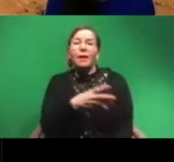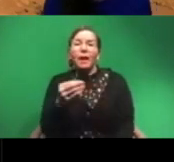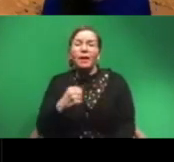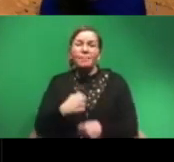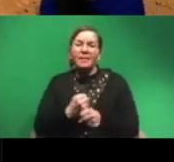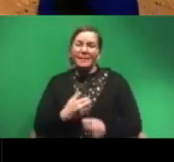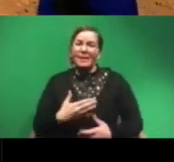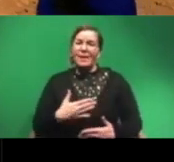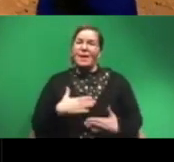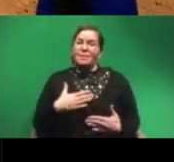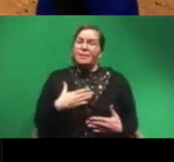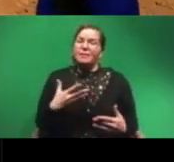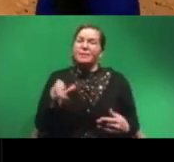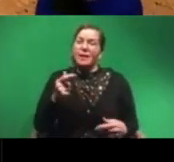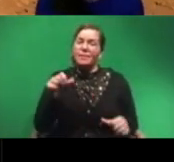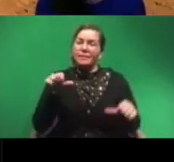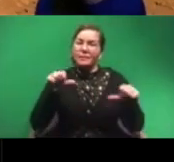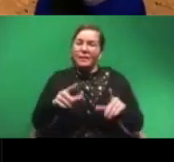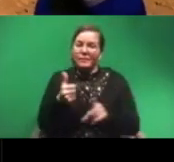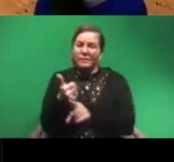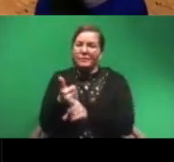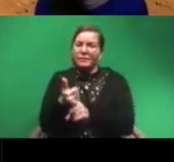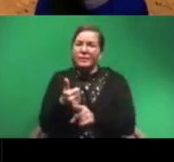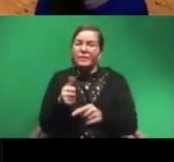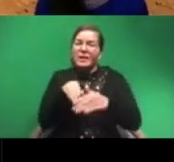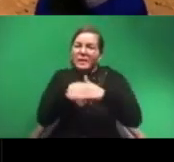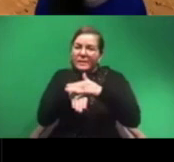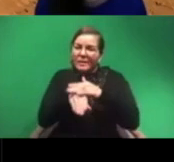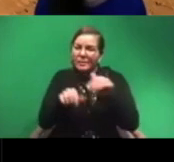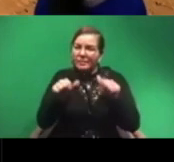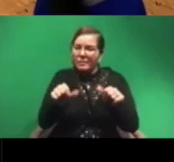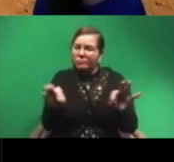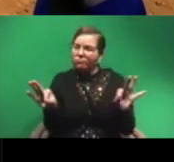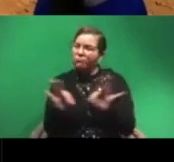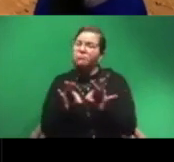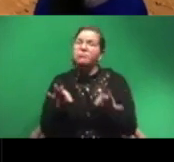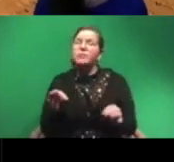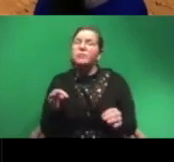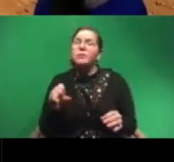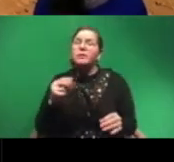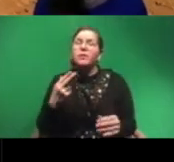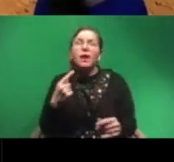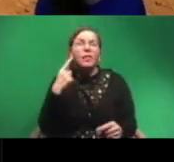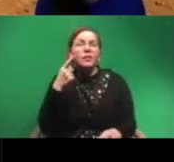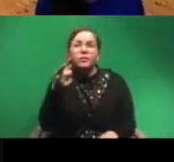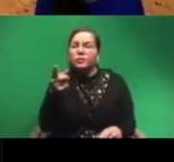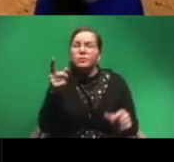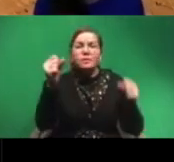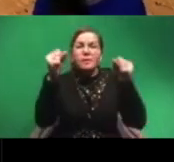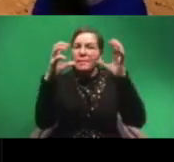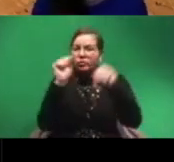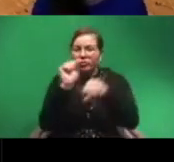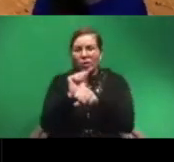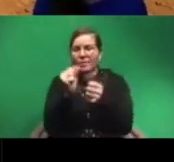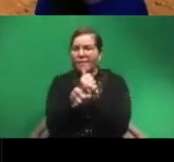happy that Skype a Scientist is being as accessible as possible. And I just want to say, Sarah, I think you've done an amazing job with